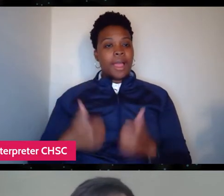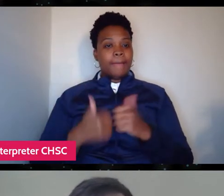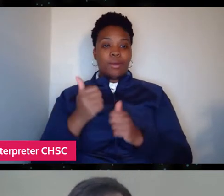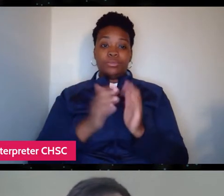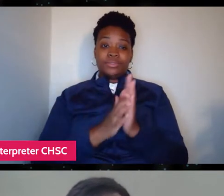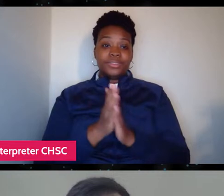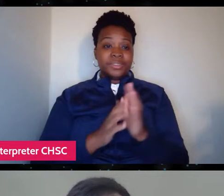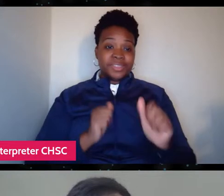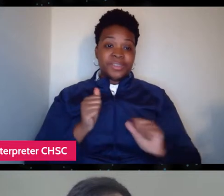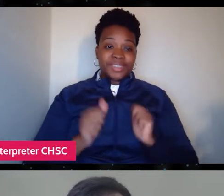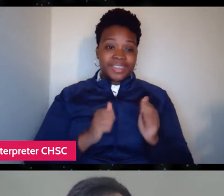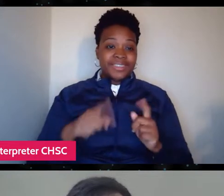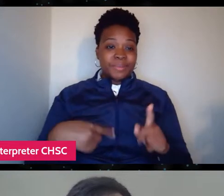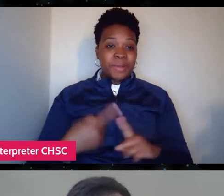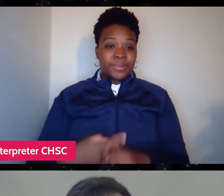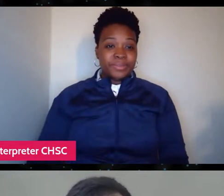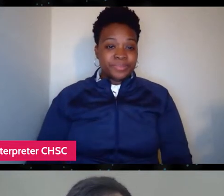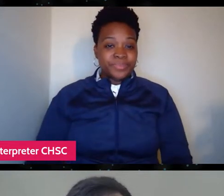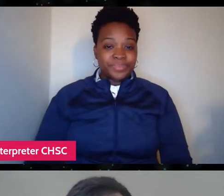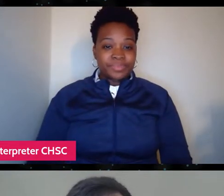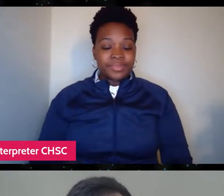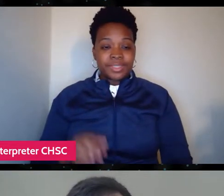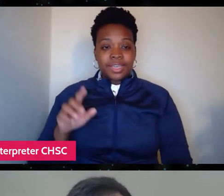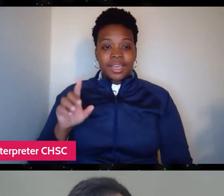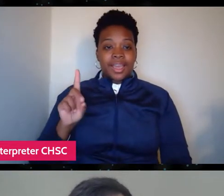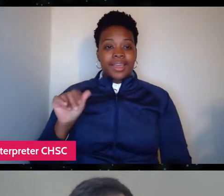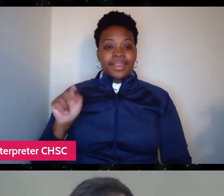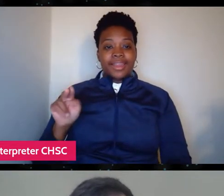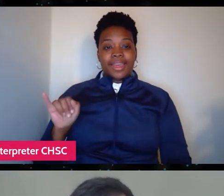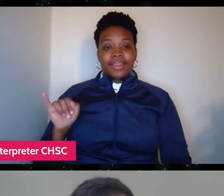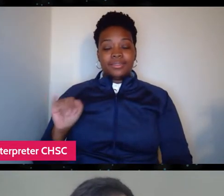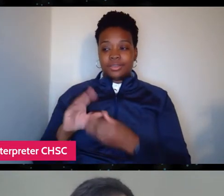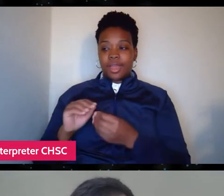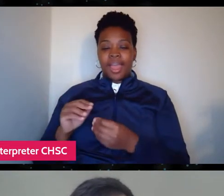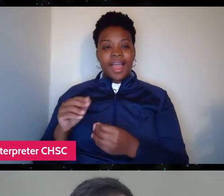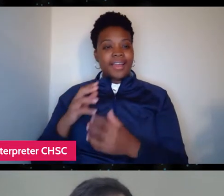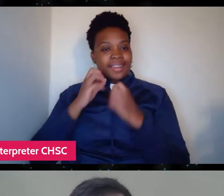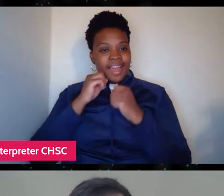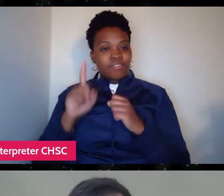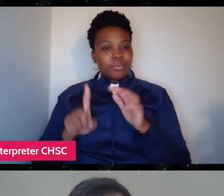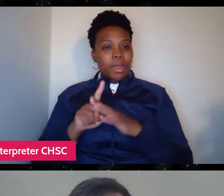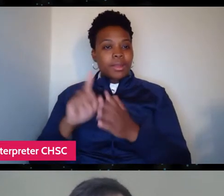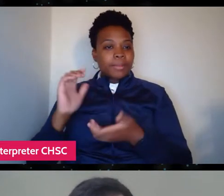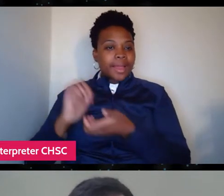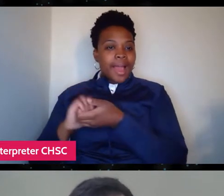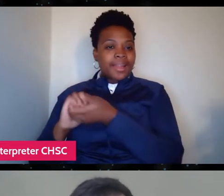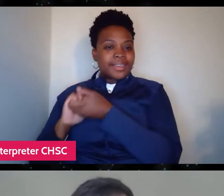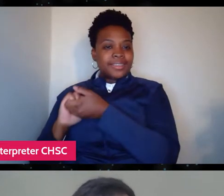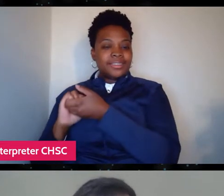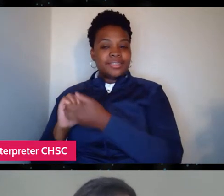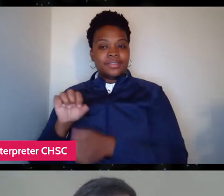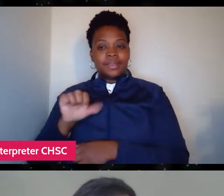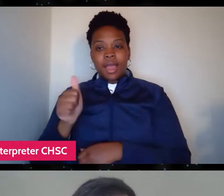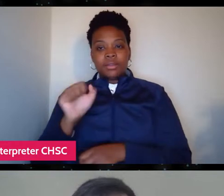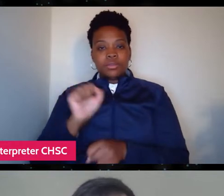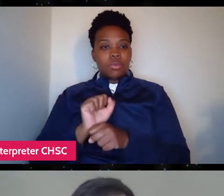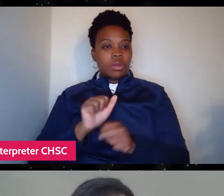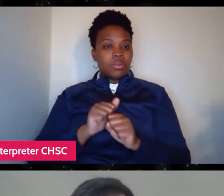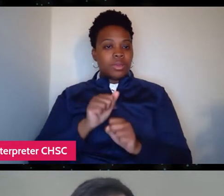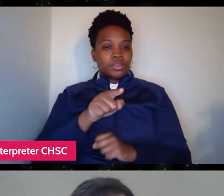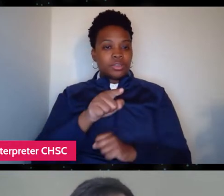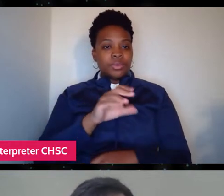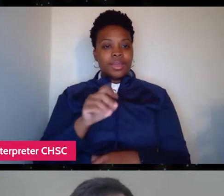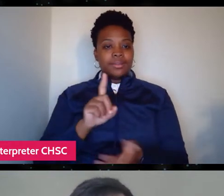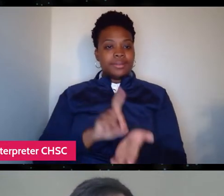about. I love that you brought up, you know, like your colleagues and everybody else that works with you and Dr.